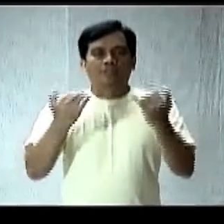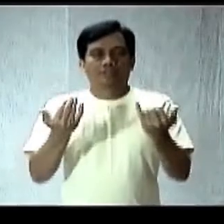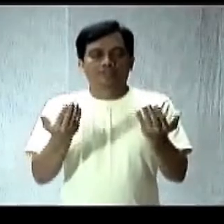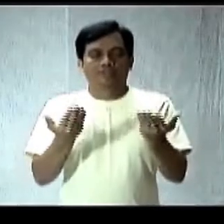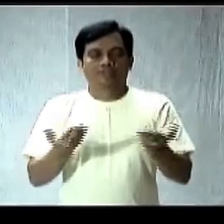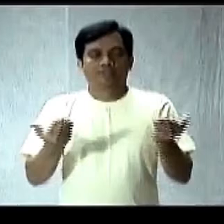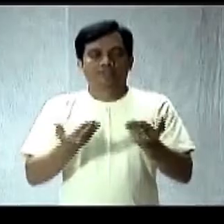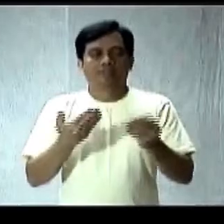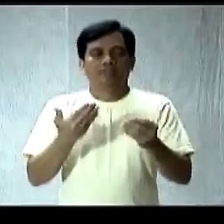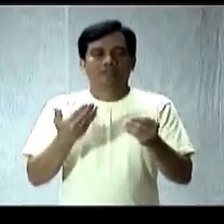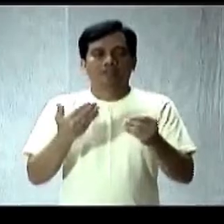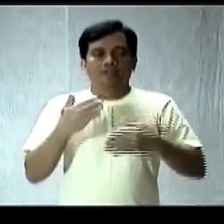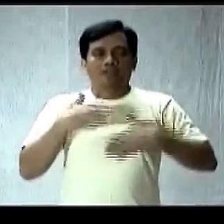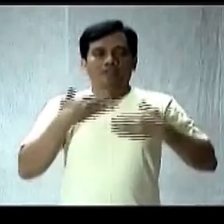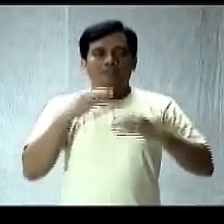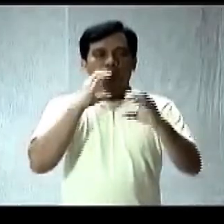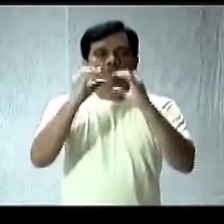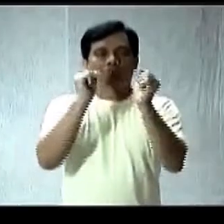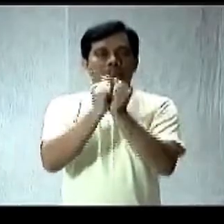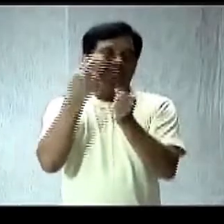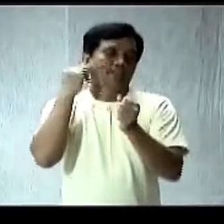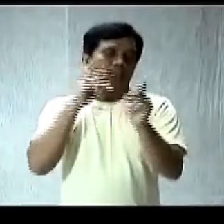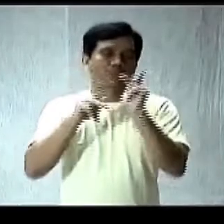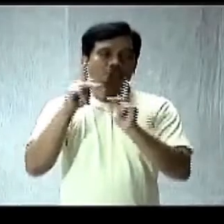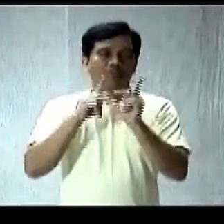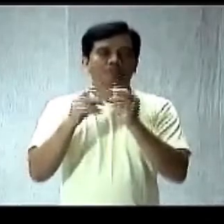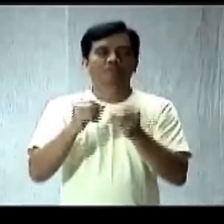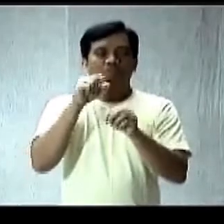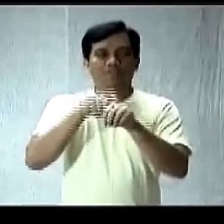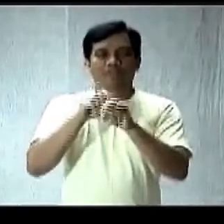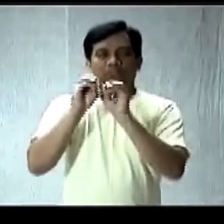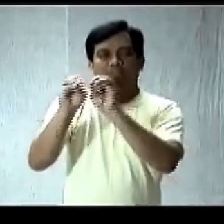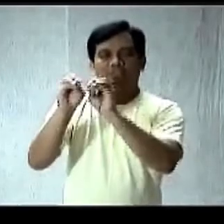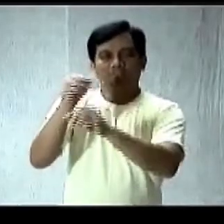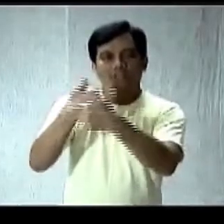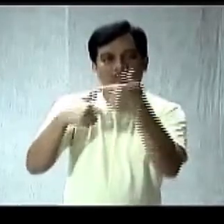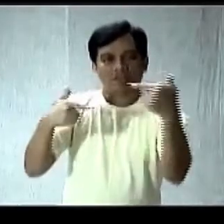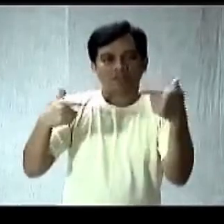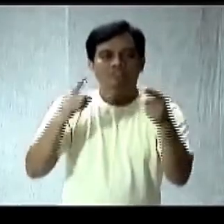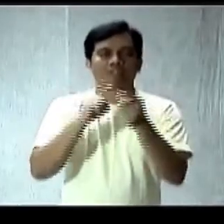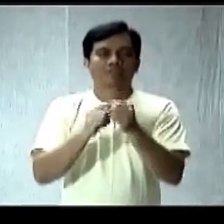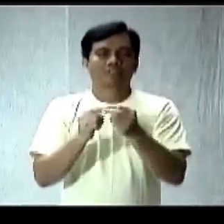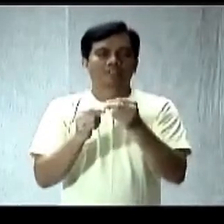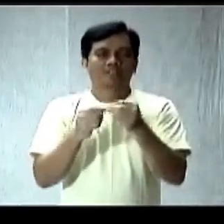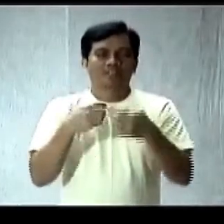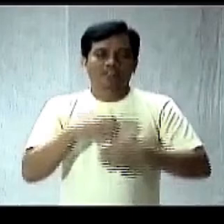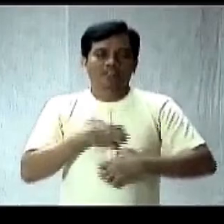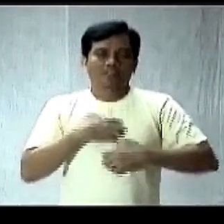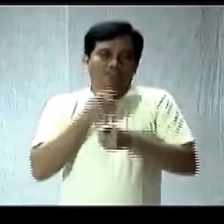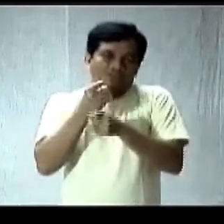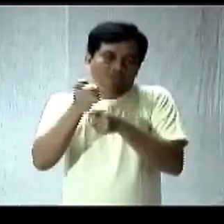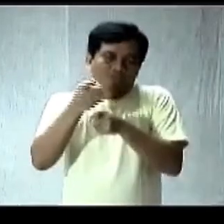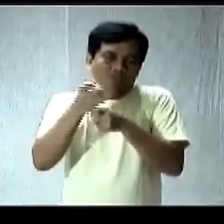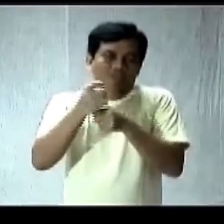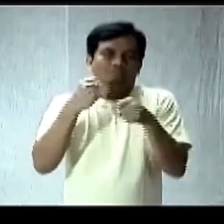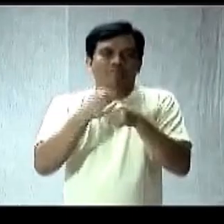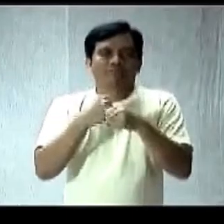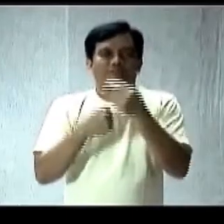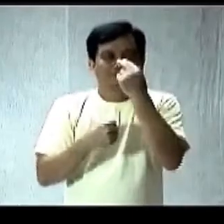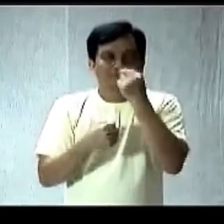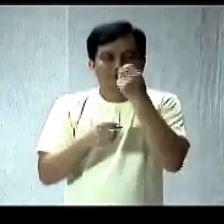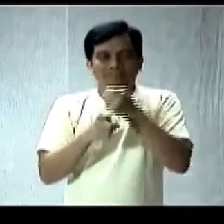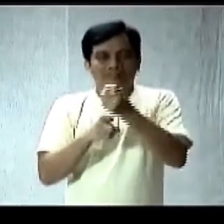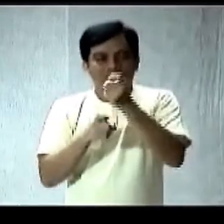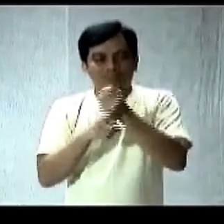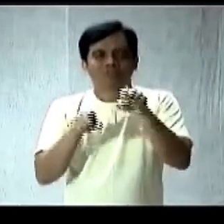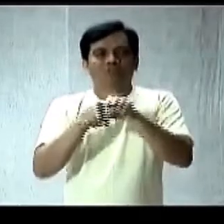happy communicating with hearing people, and most of the time I teach them signs, and then I enjoy teasing with them, making fun